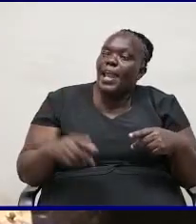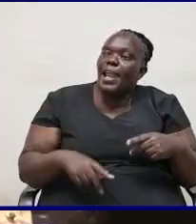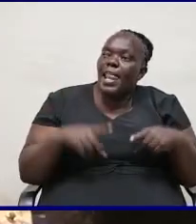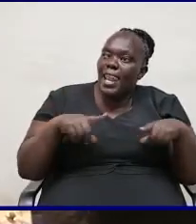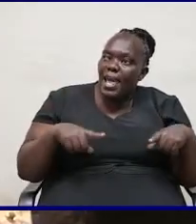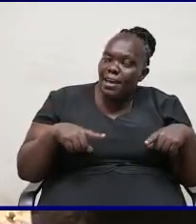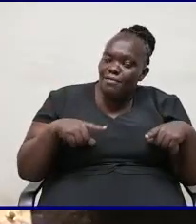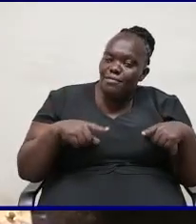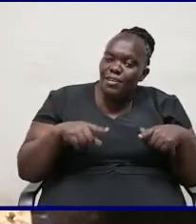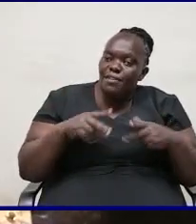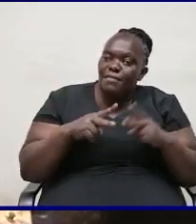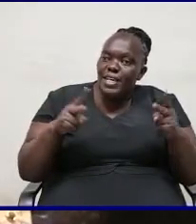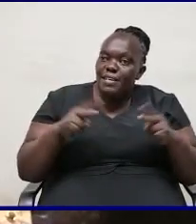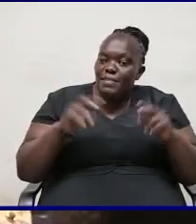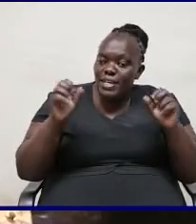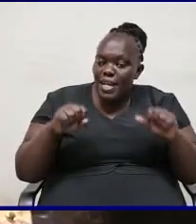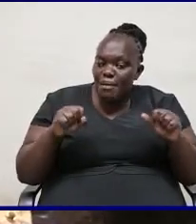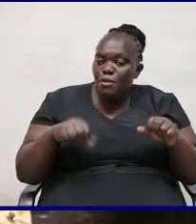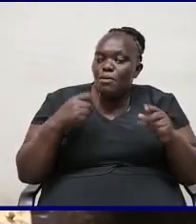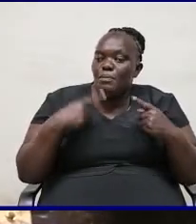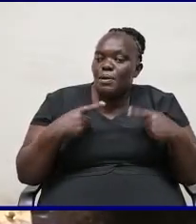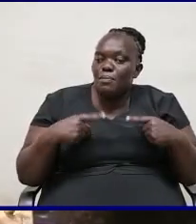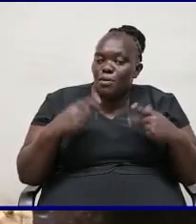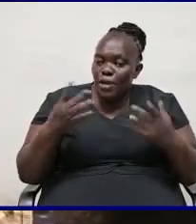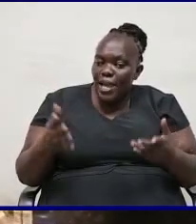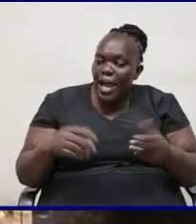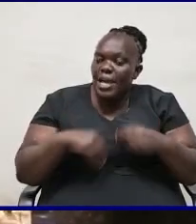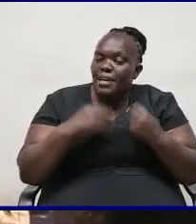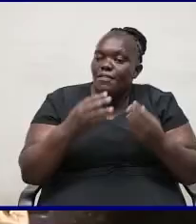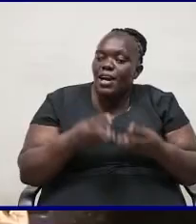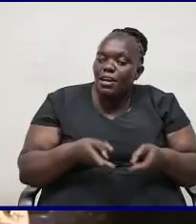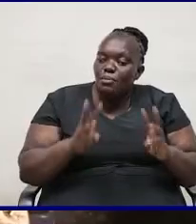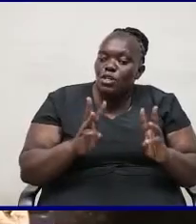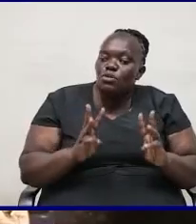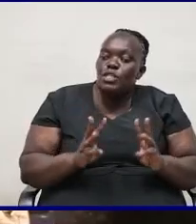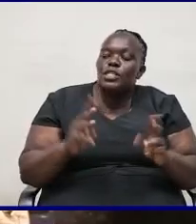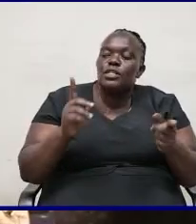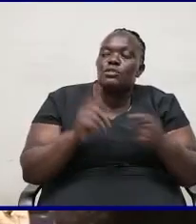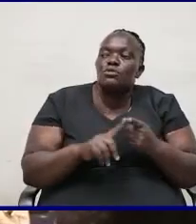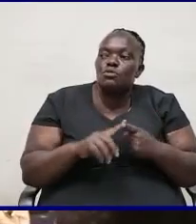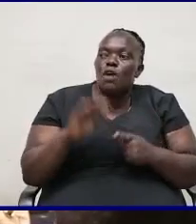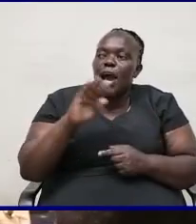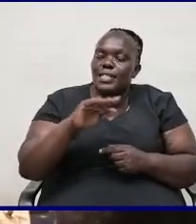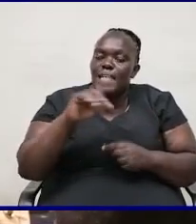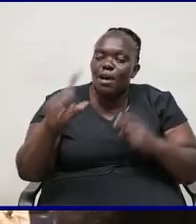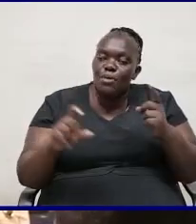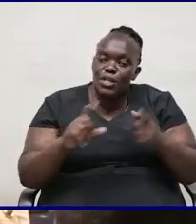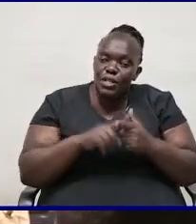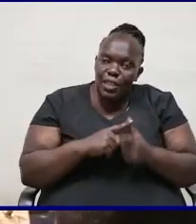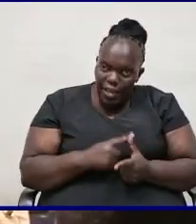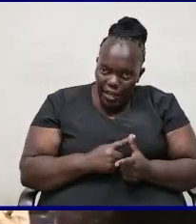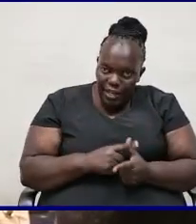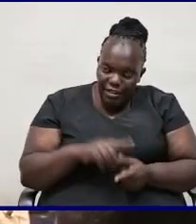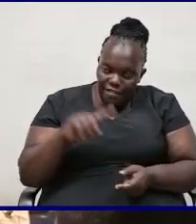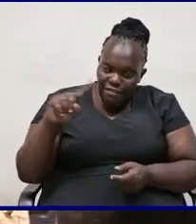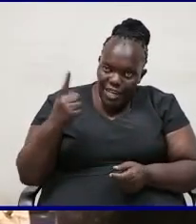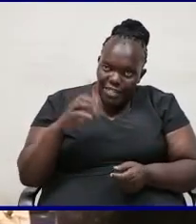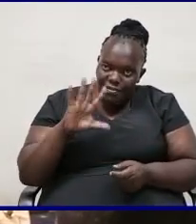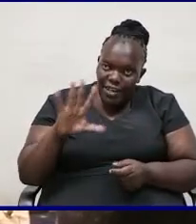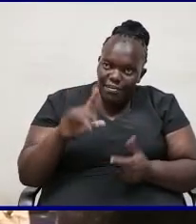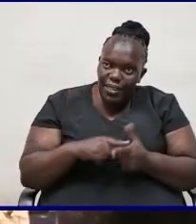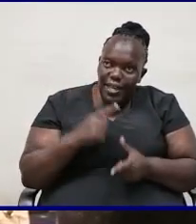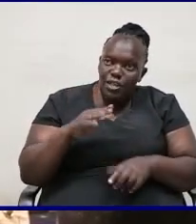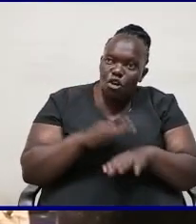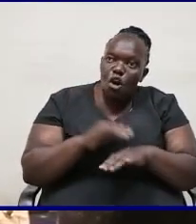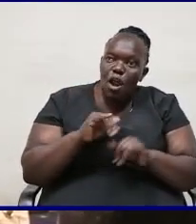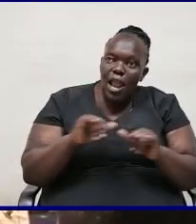audience here, I can see very able people here. He will give you a chance to ask a question or listen as well, the first five, and then we go to